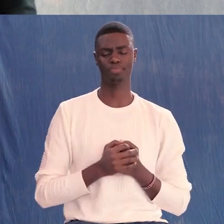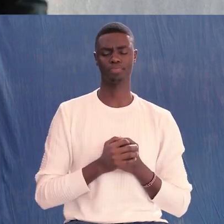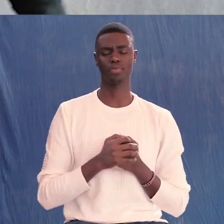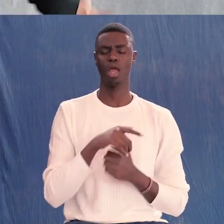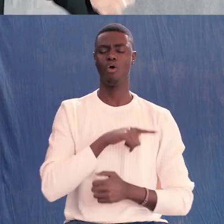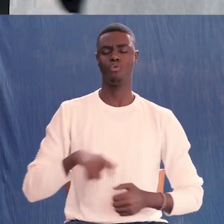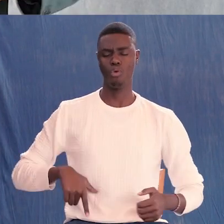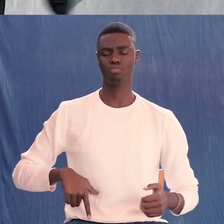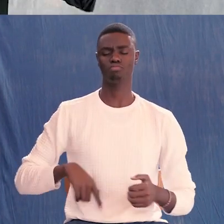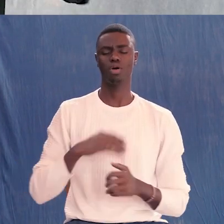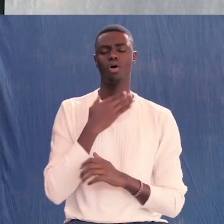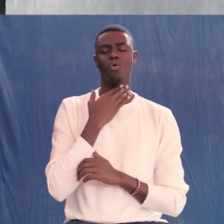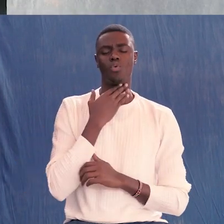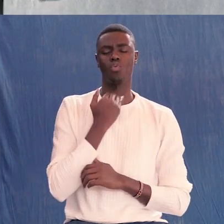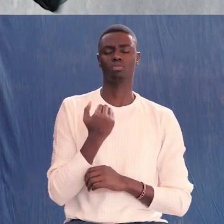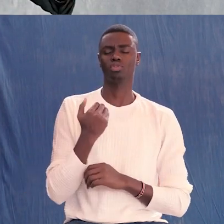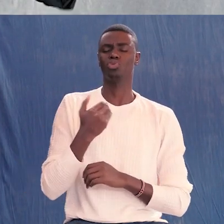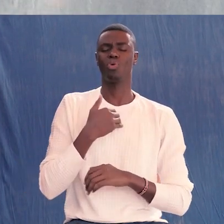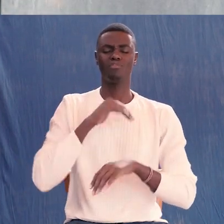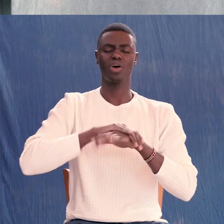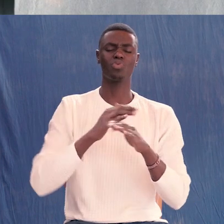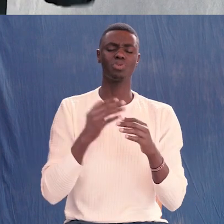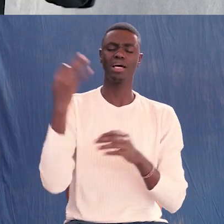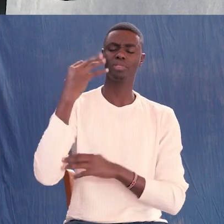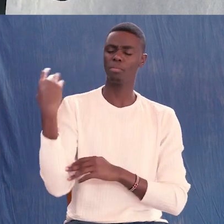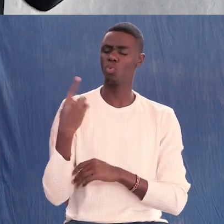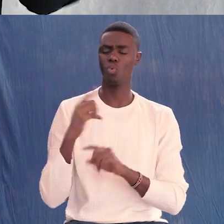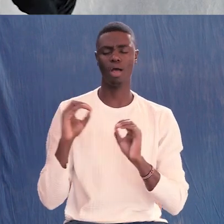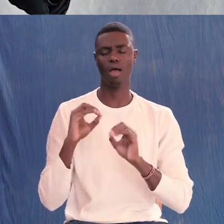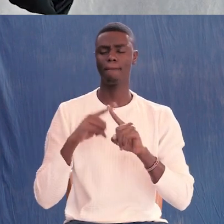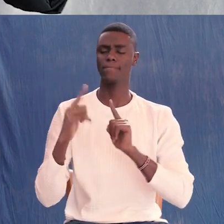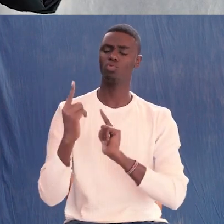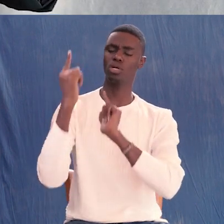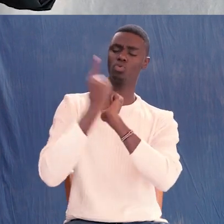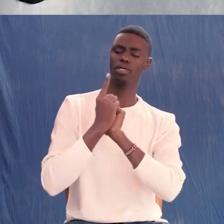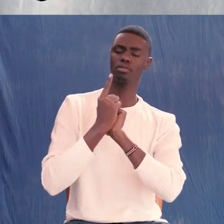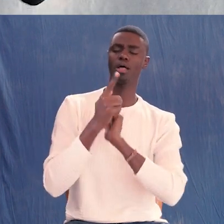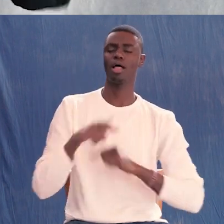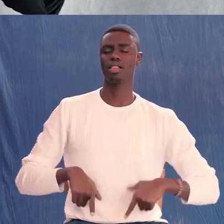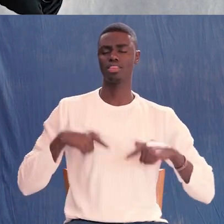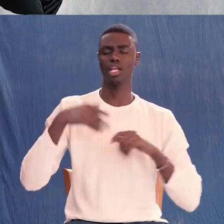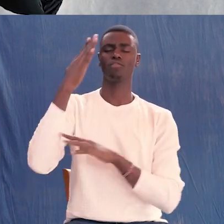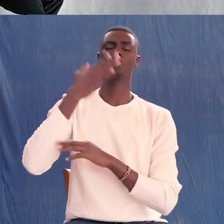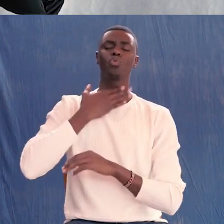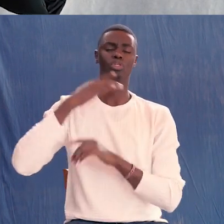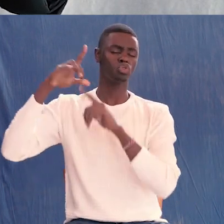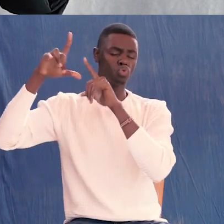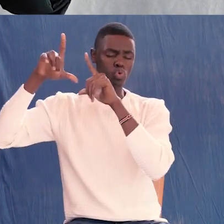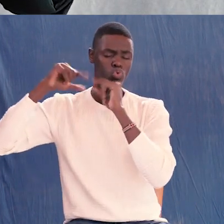Lord, we just don't want to have a good sermon, but we want to encounter the living God. We want to hear from you.